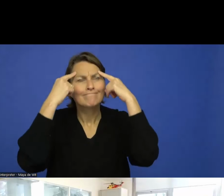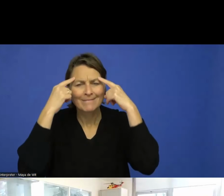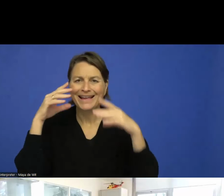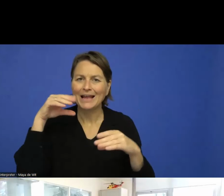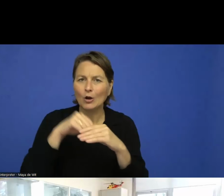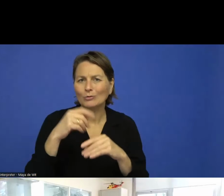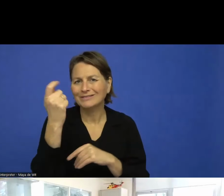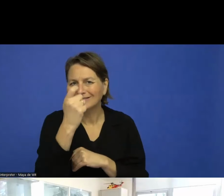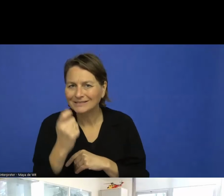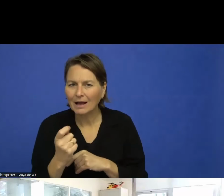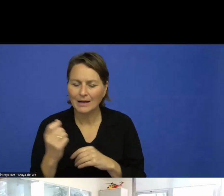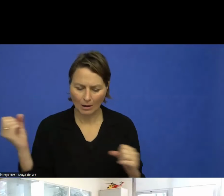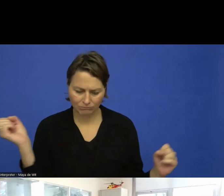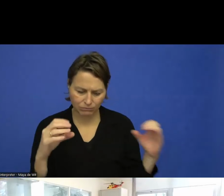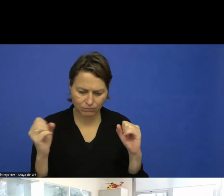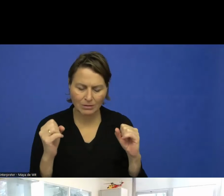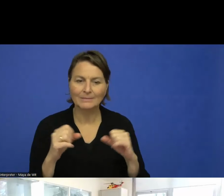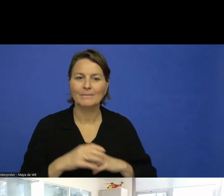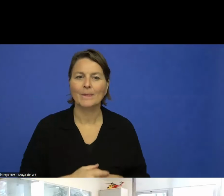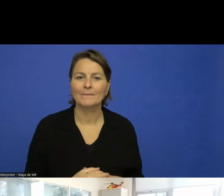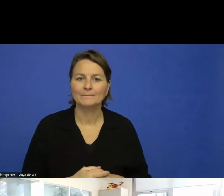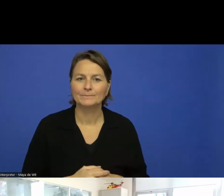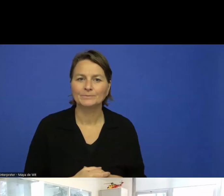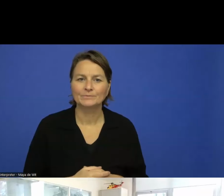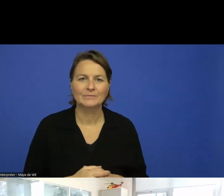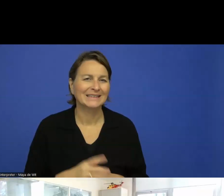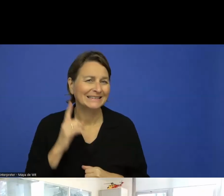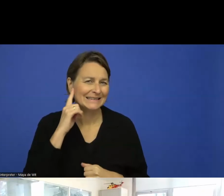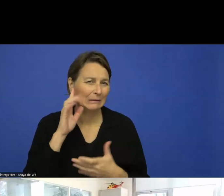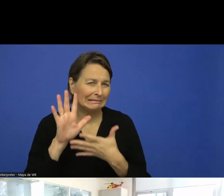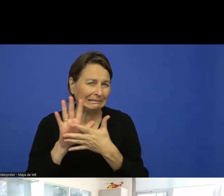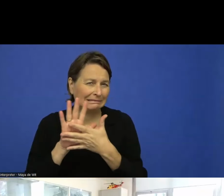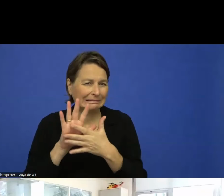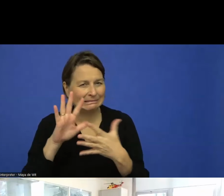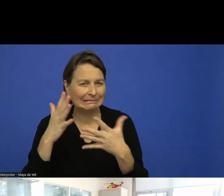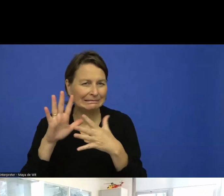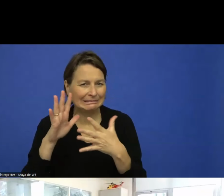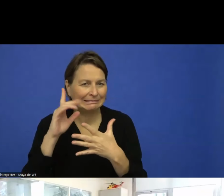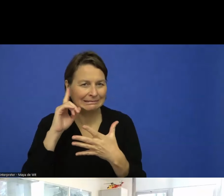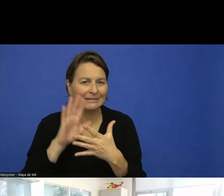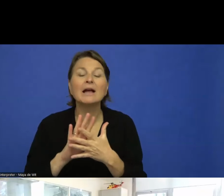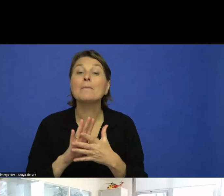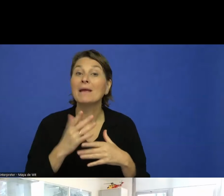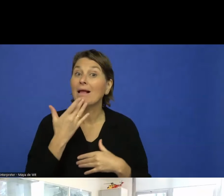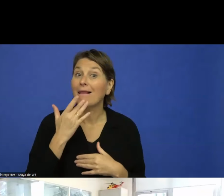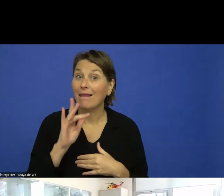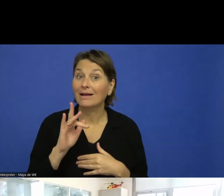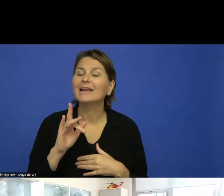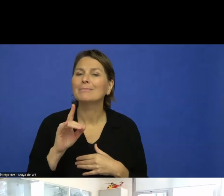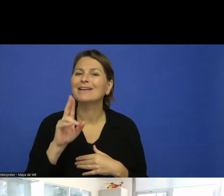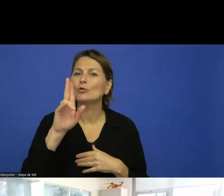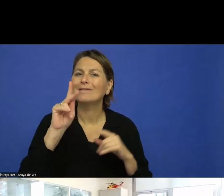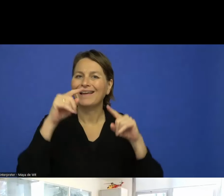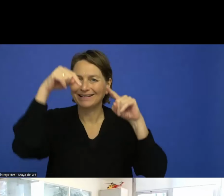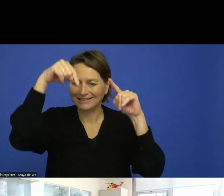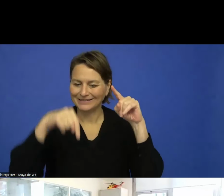thinking. So I was very fortunate to go to a very old school in the southwest of the UK. And what I studied was math